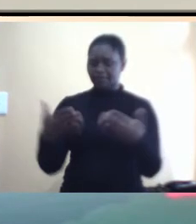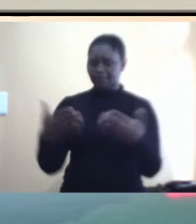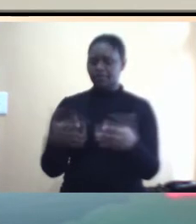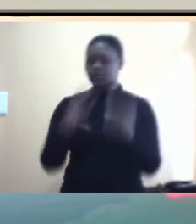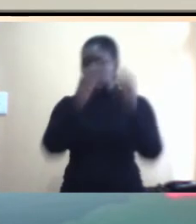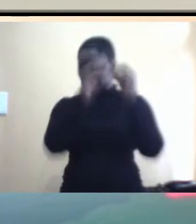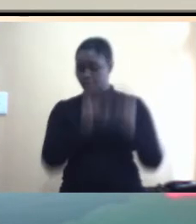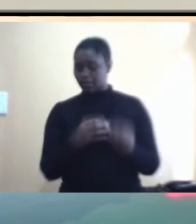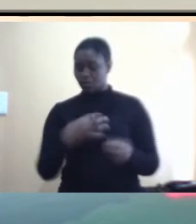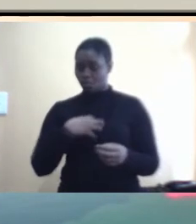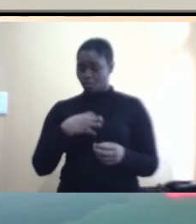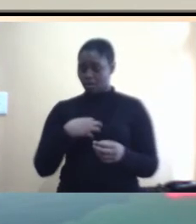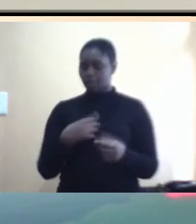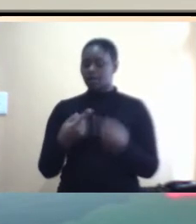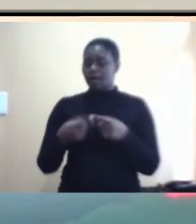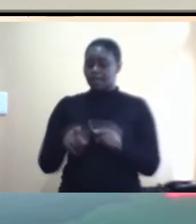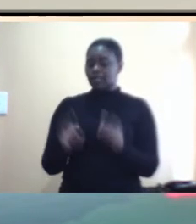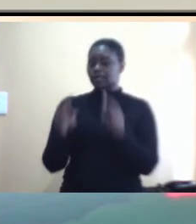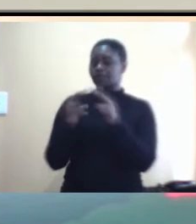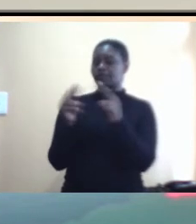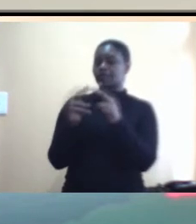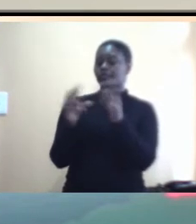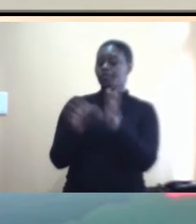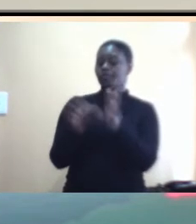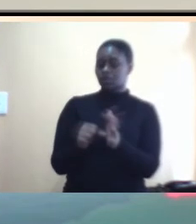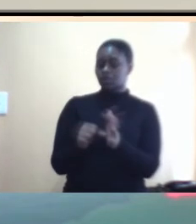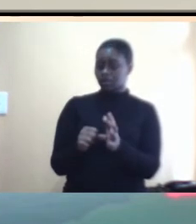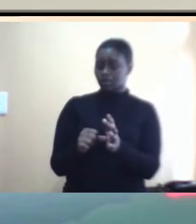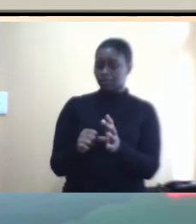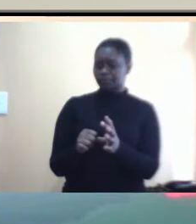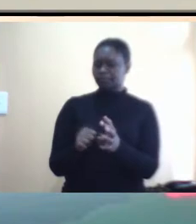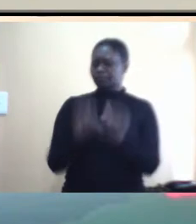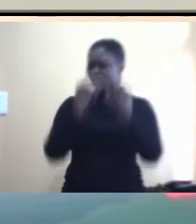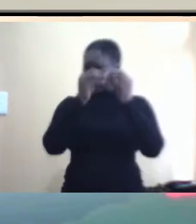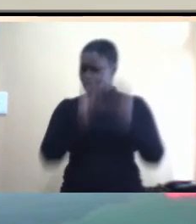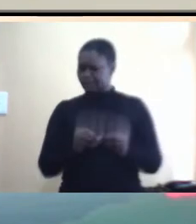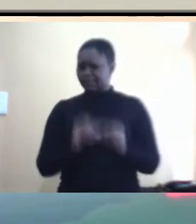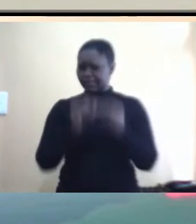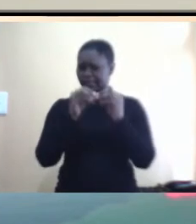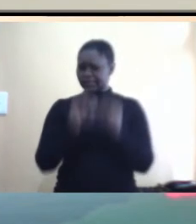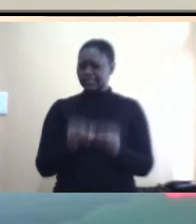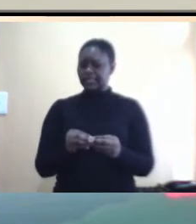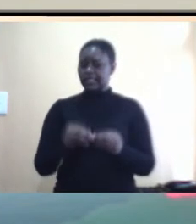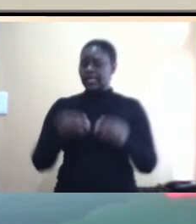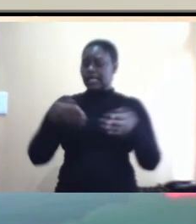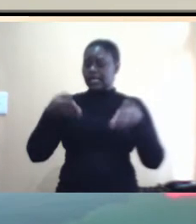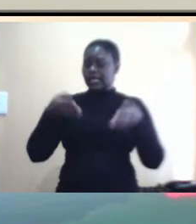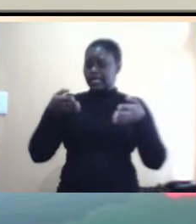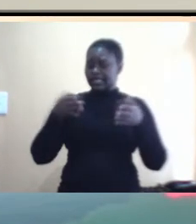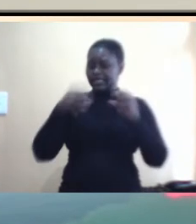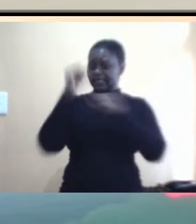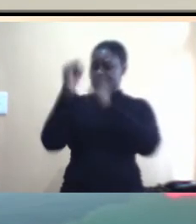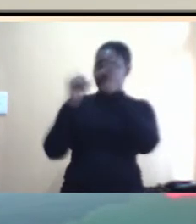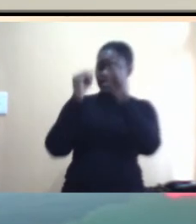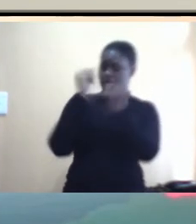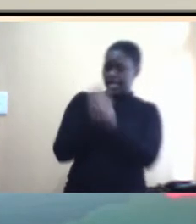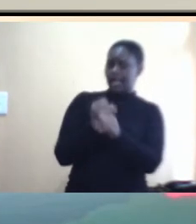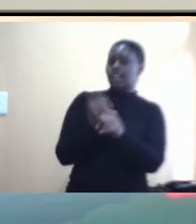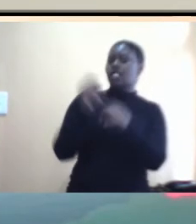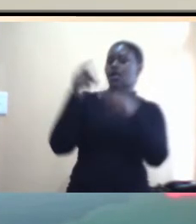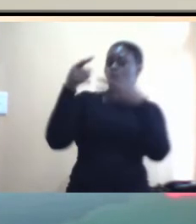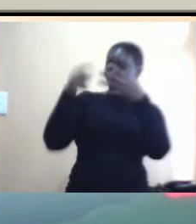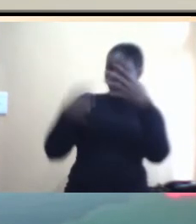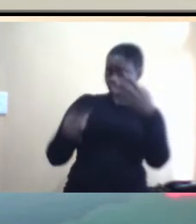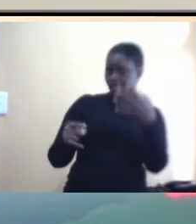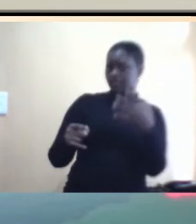mandate. Of particular importance is the creation of an in-house internal audit